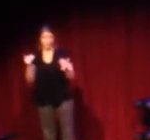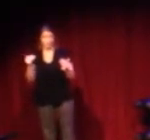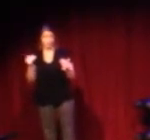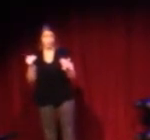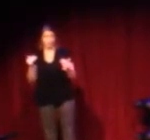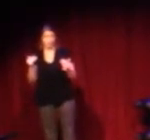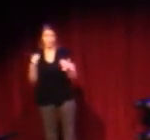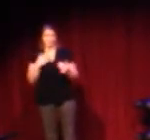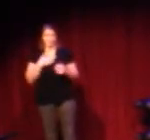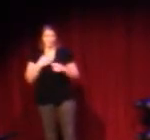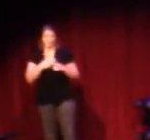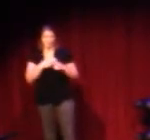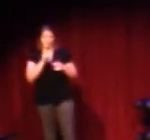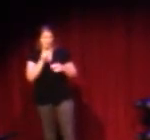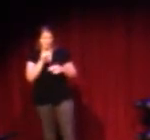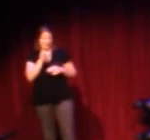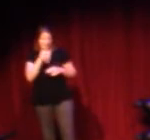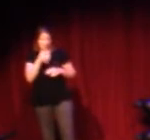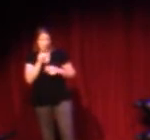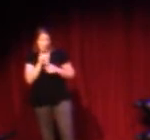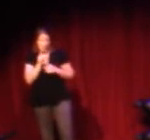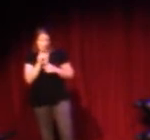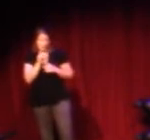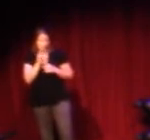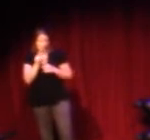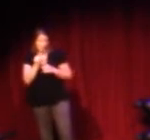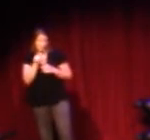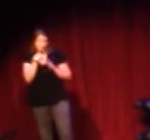Name is a legal one for you. Okay.